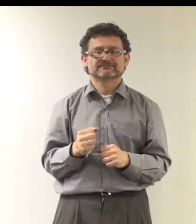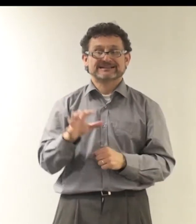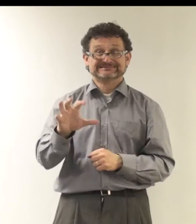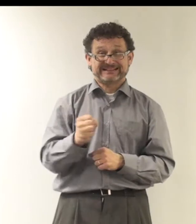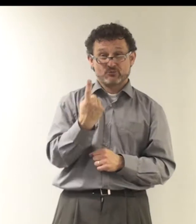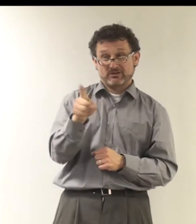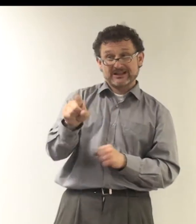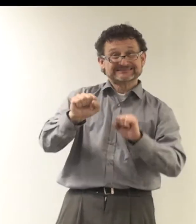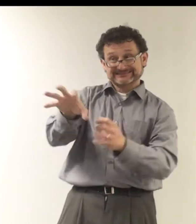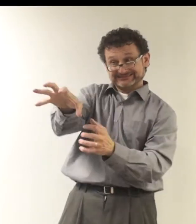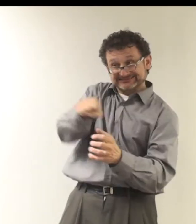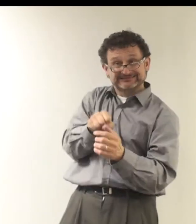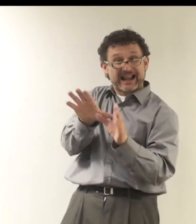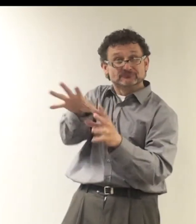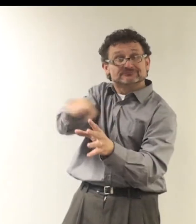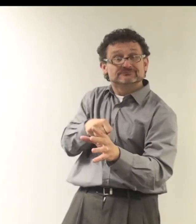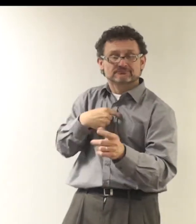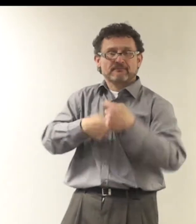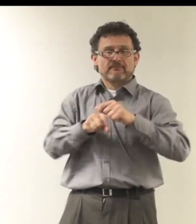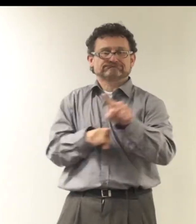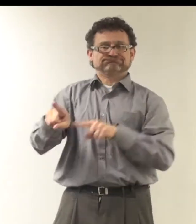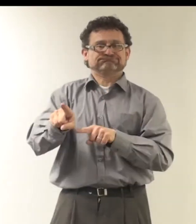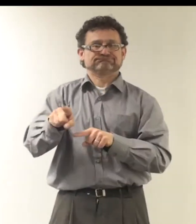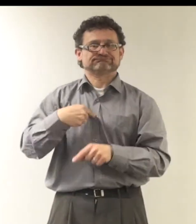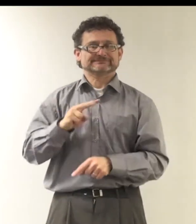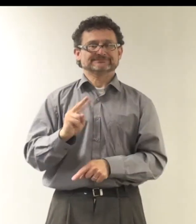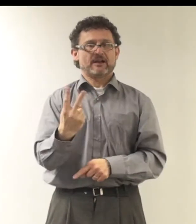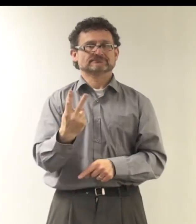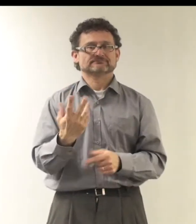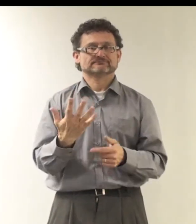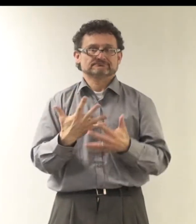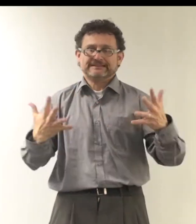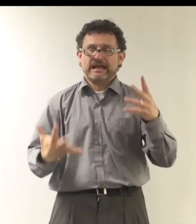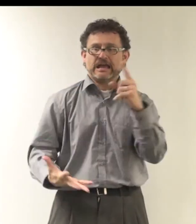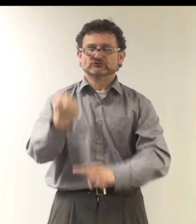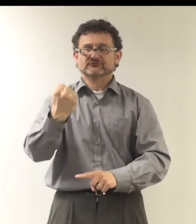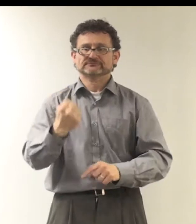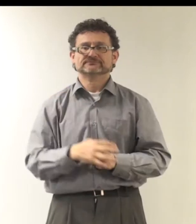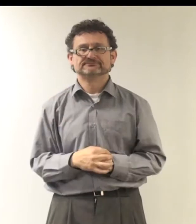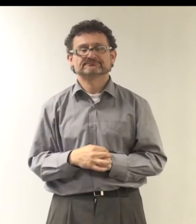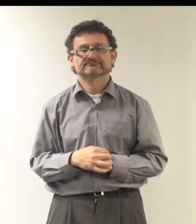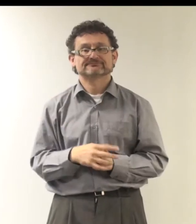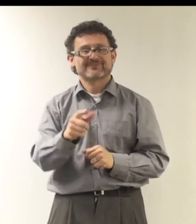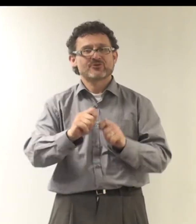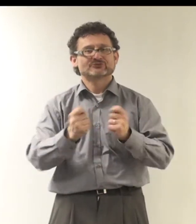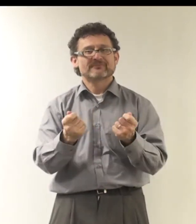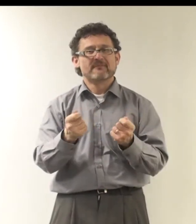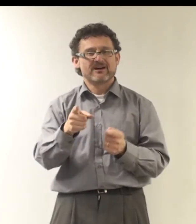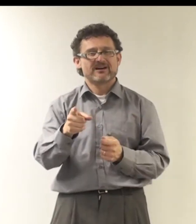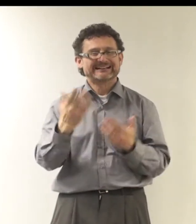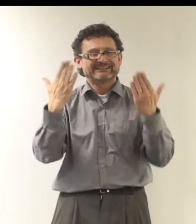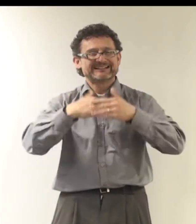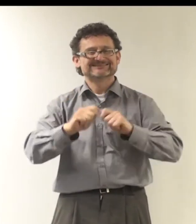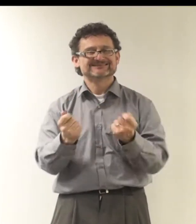three. Because quite honestly, it's time for the political consensus of the outdated parties to be broken. It's time that new